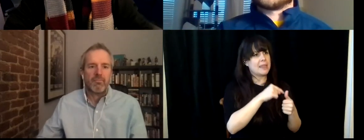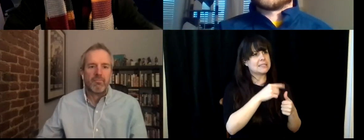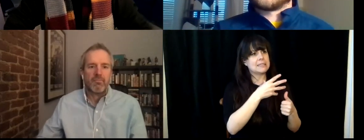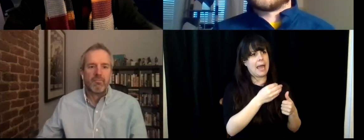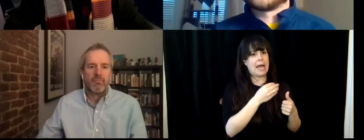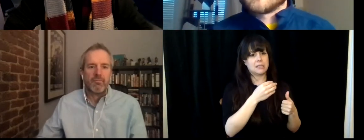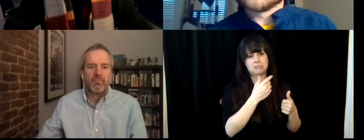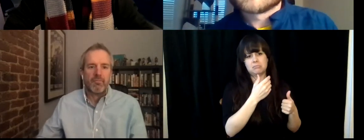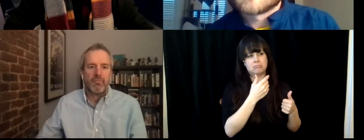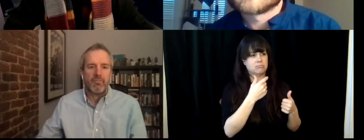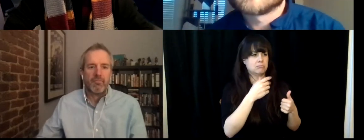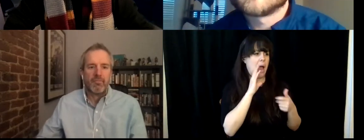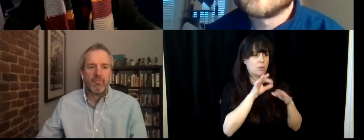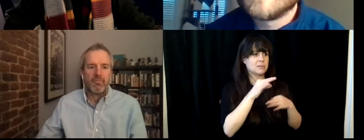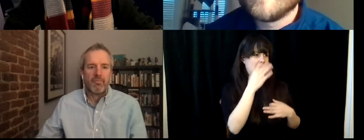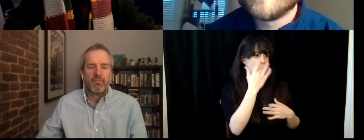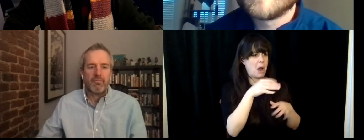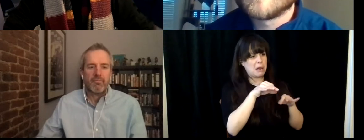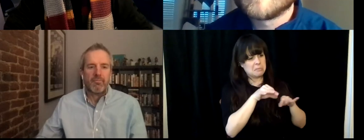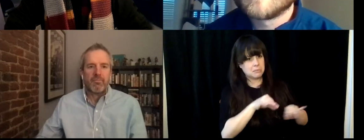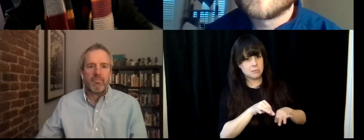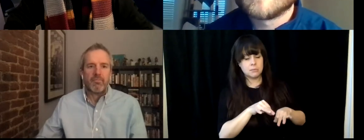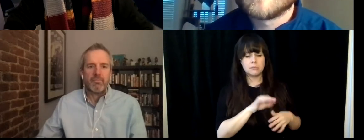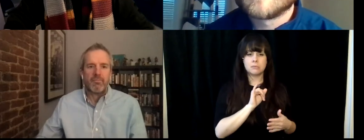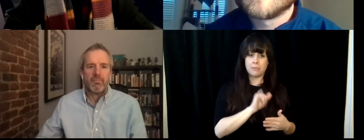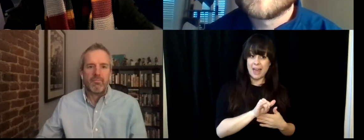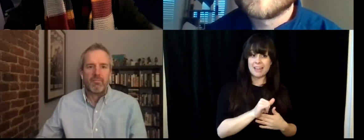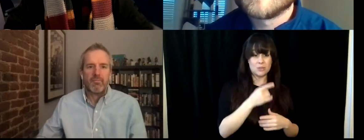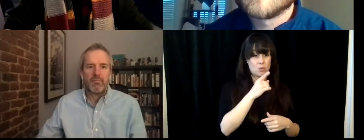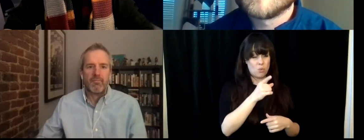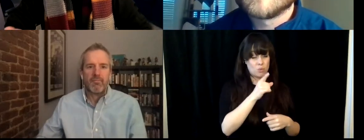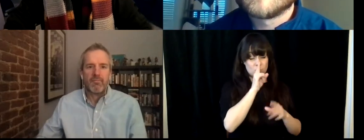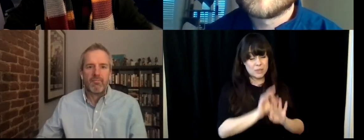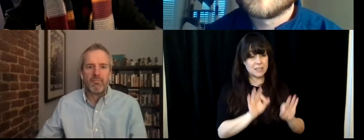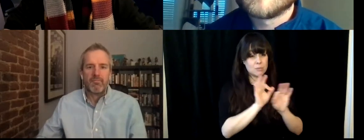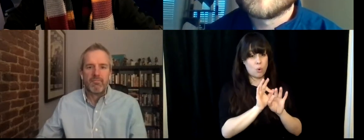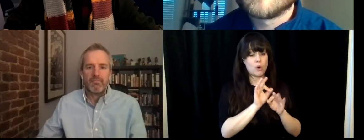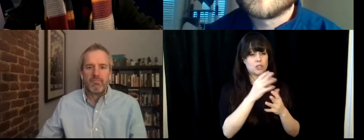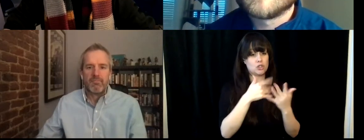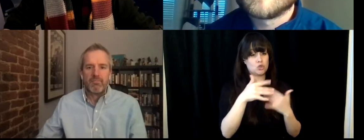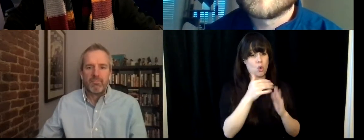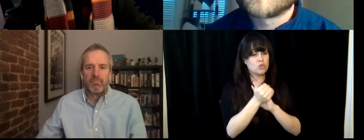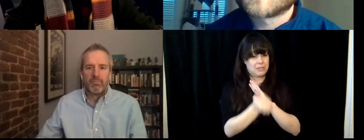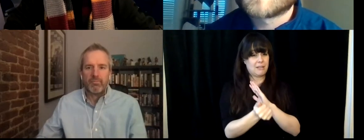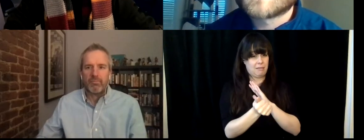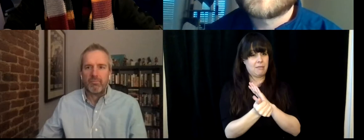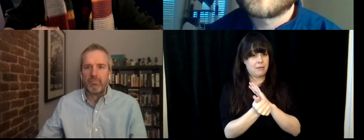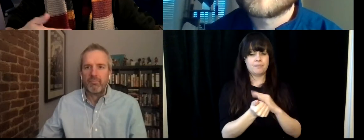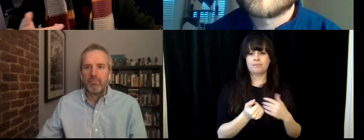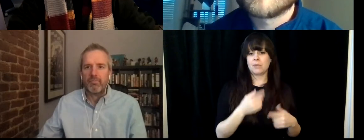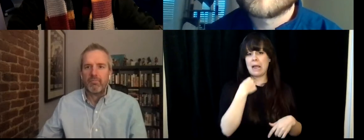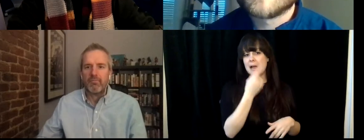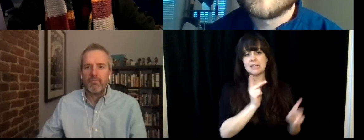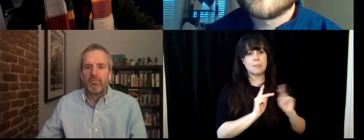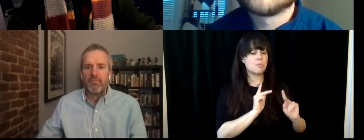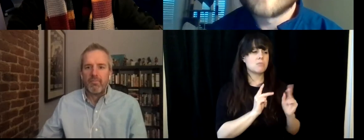of forget. It's like, I tell people, if you can learn how to use like Microsoft Word or a